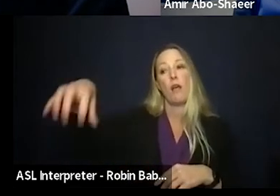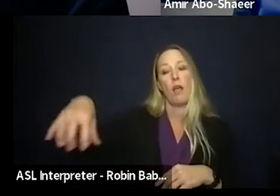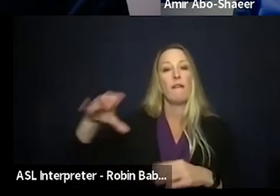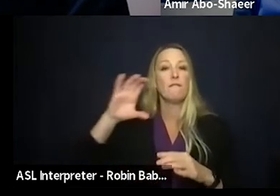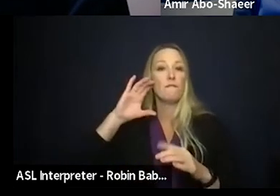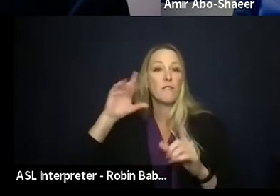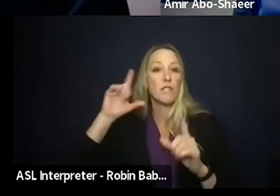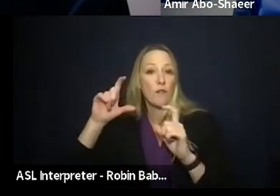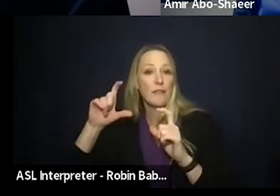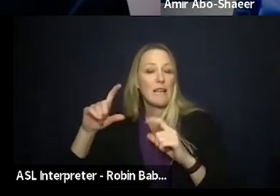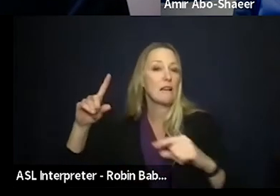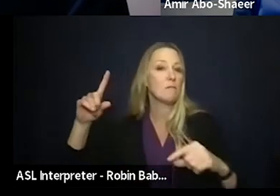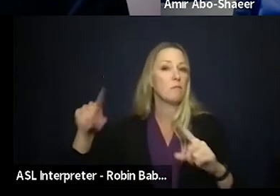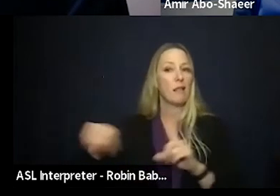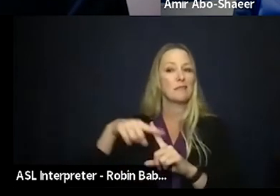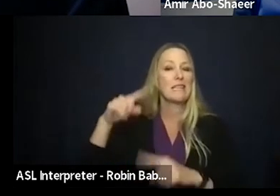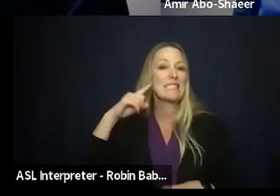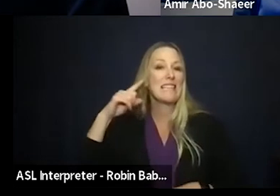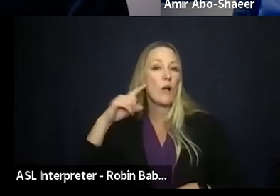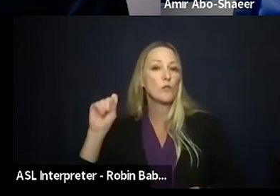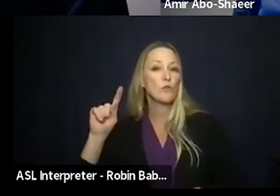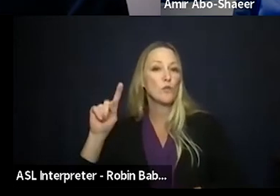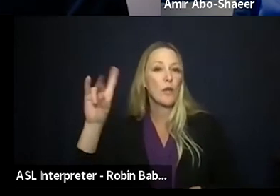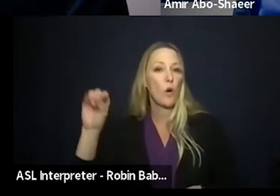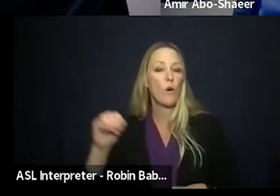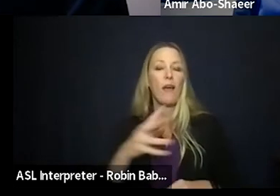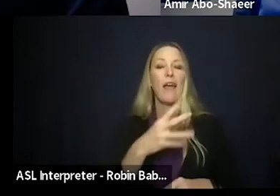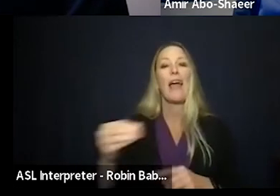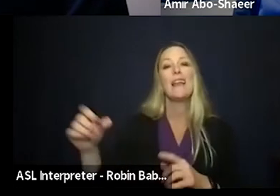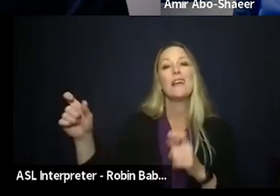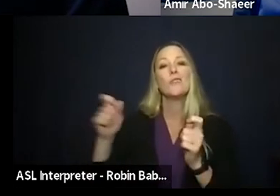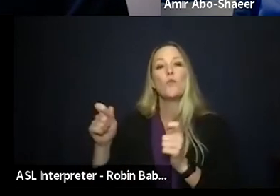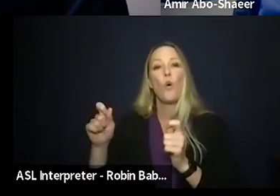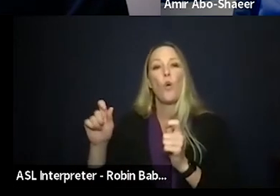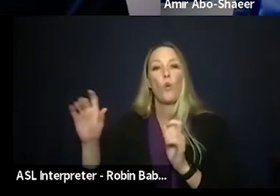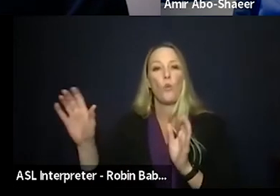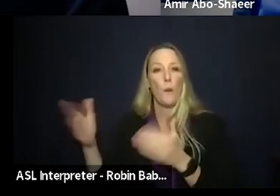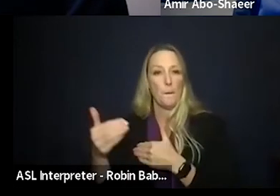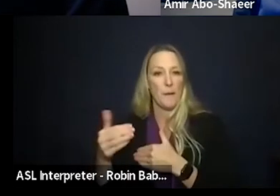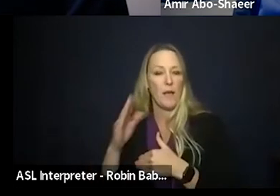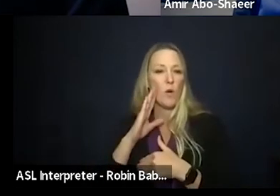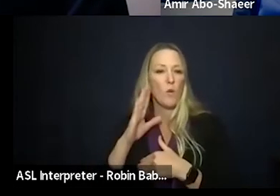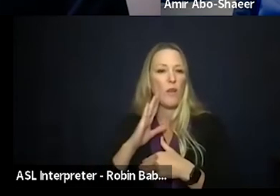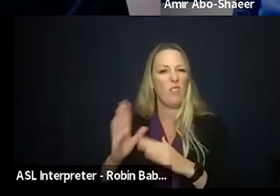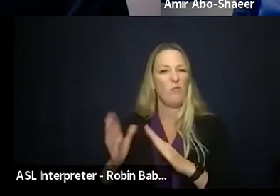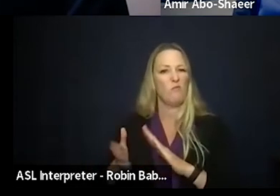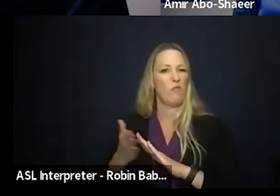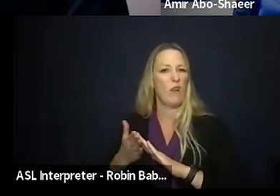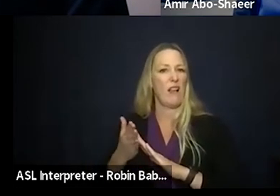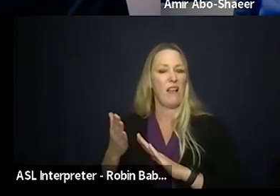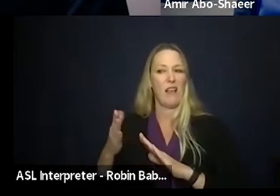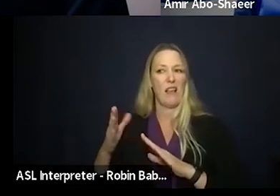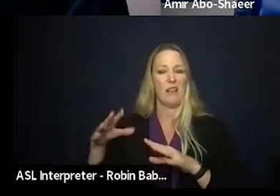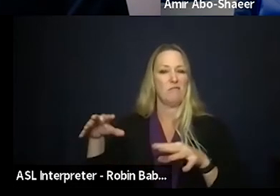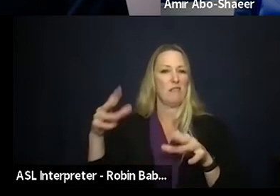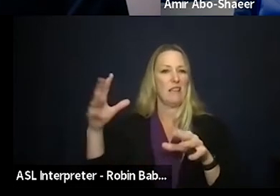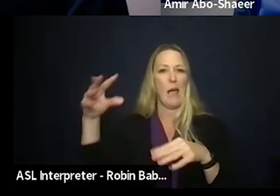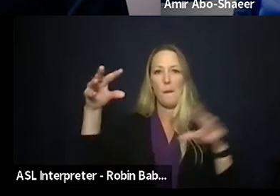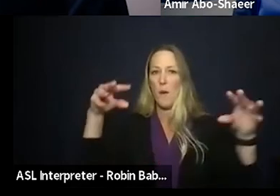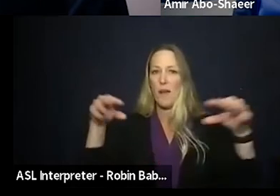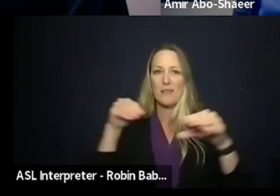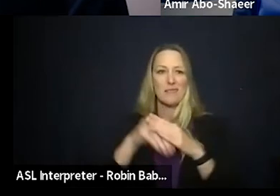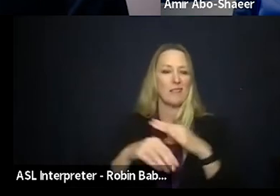studio and a control room that will serve as a hub for the campus managing cameras in the gym the field the greek theater the